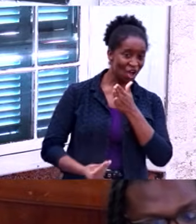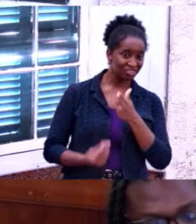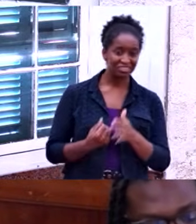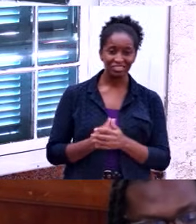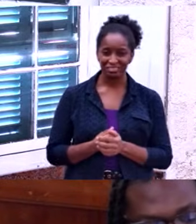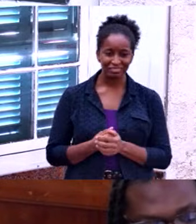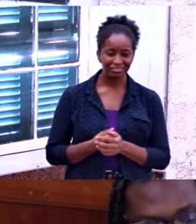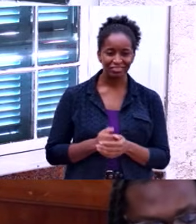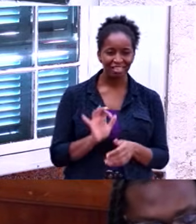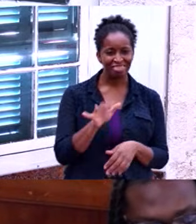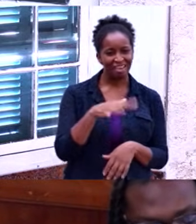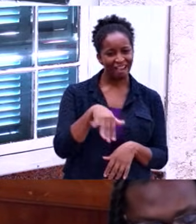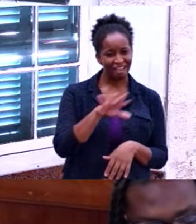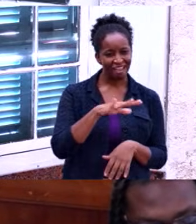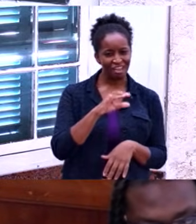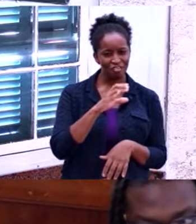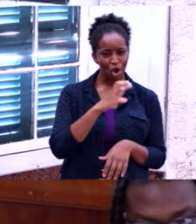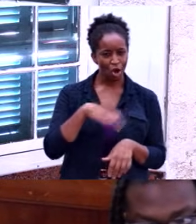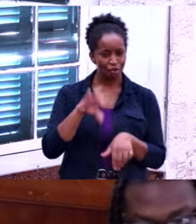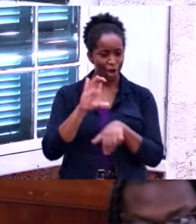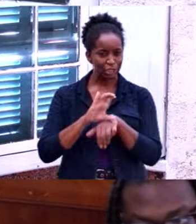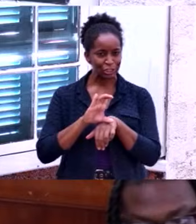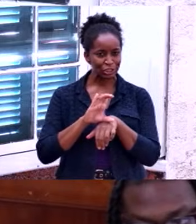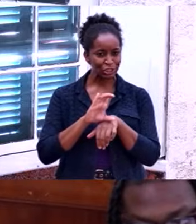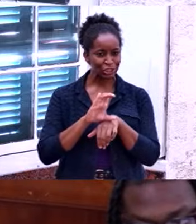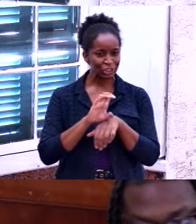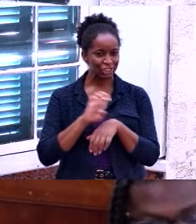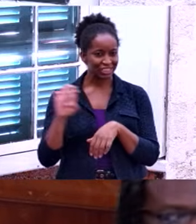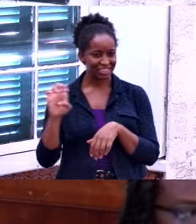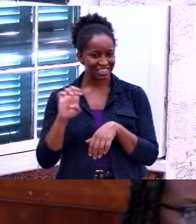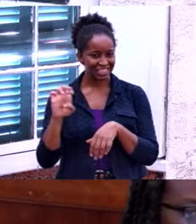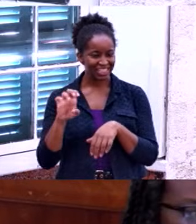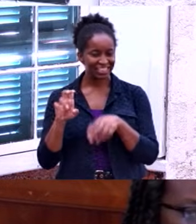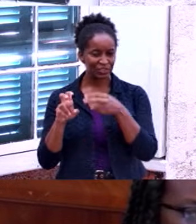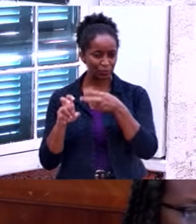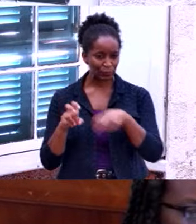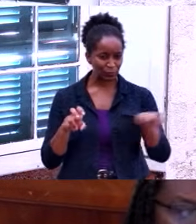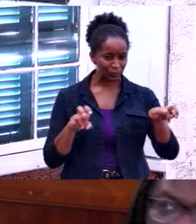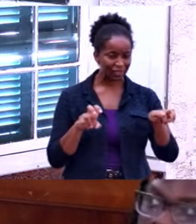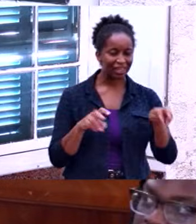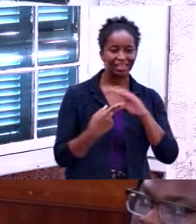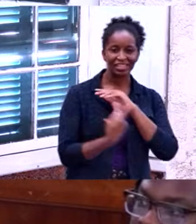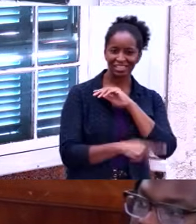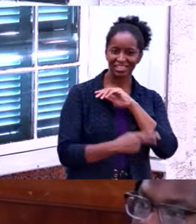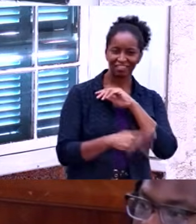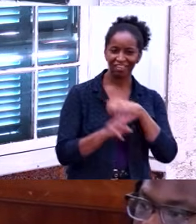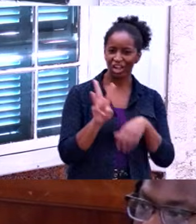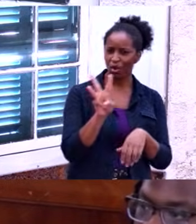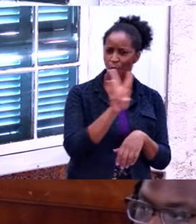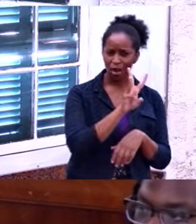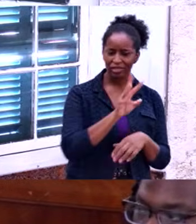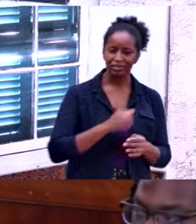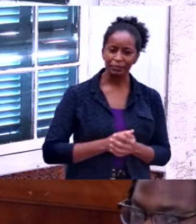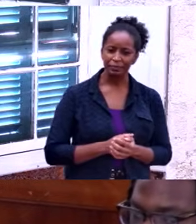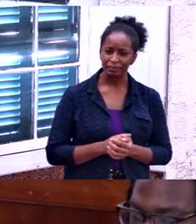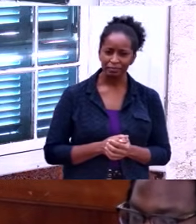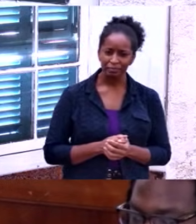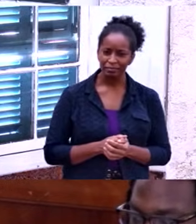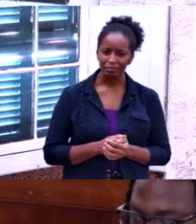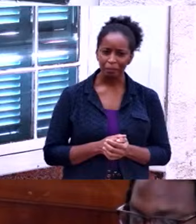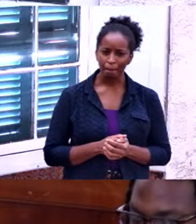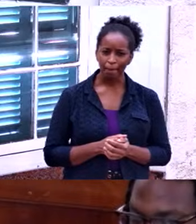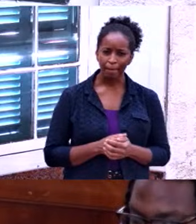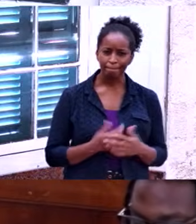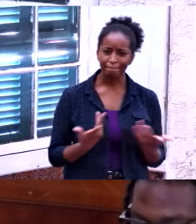eastern corner of Christchurch East went into a place called St. Philip West, where there's no real affinity or relationship with